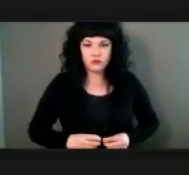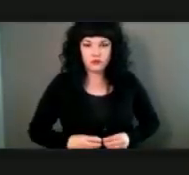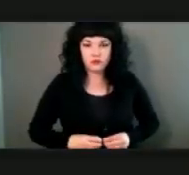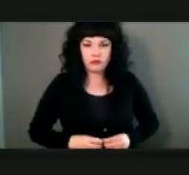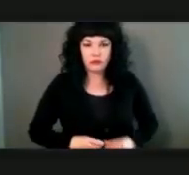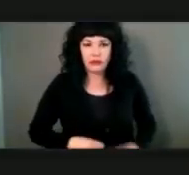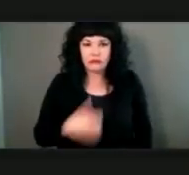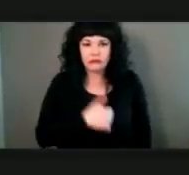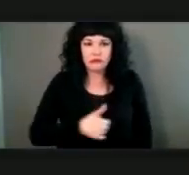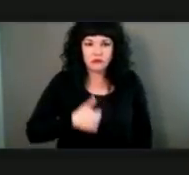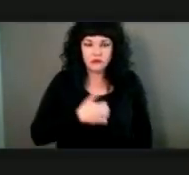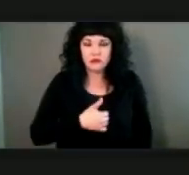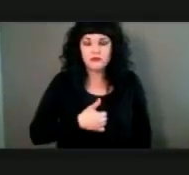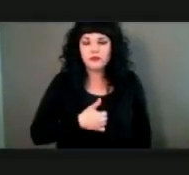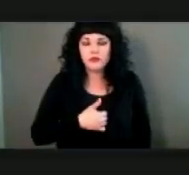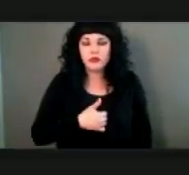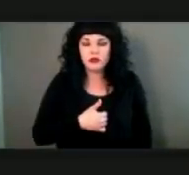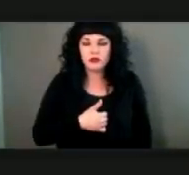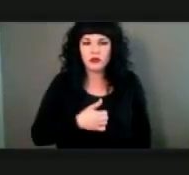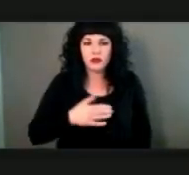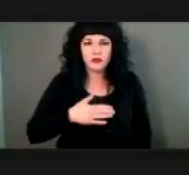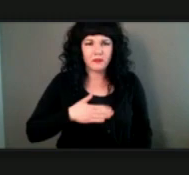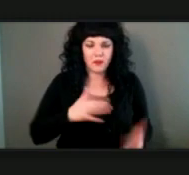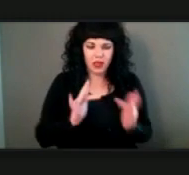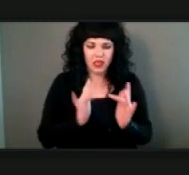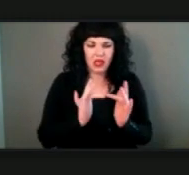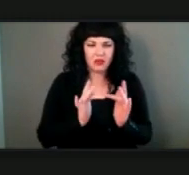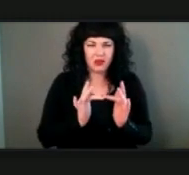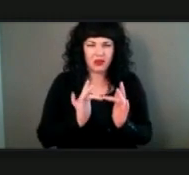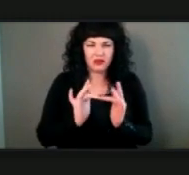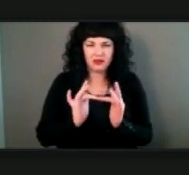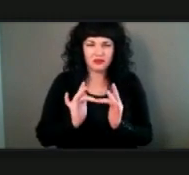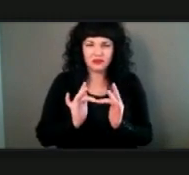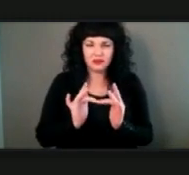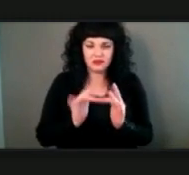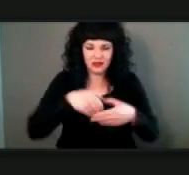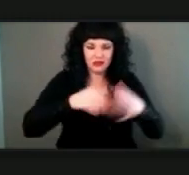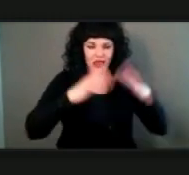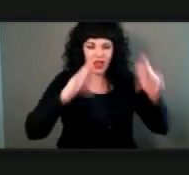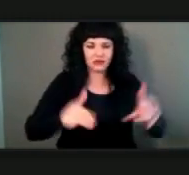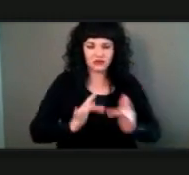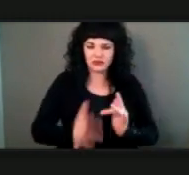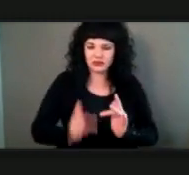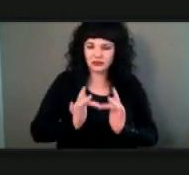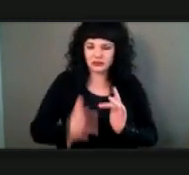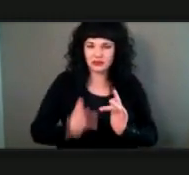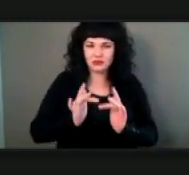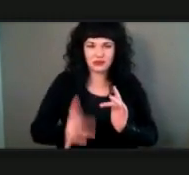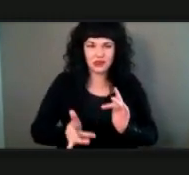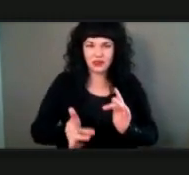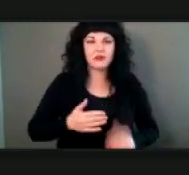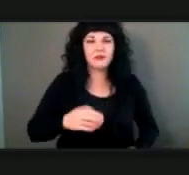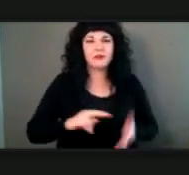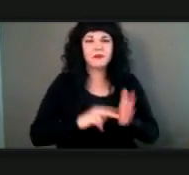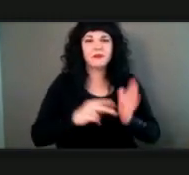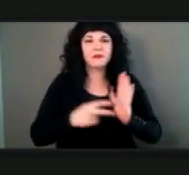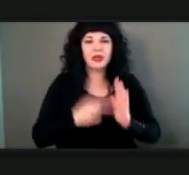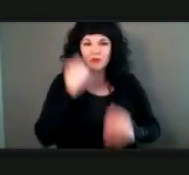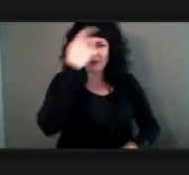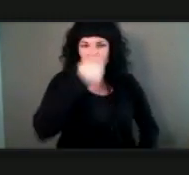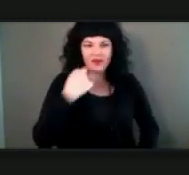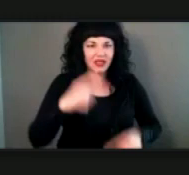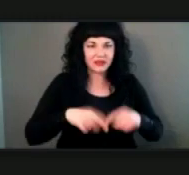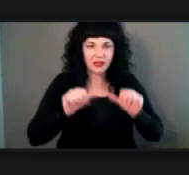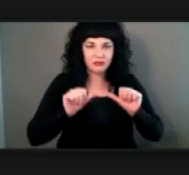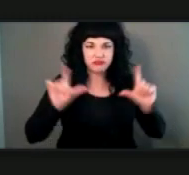Apologies, everyone. My internet connection within my house is leading to me having issues showing my face, which I apologize for. Again, my name is